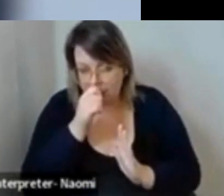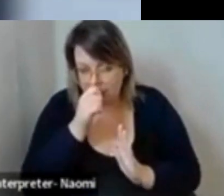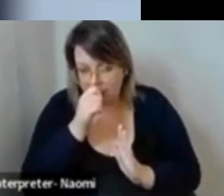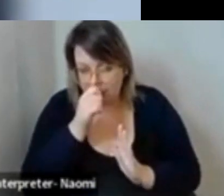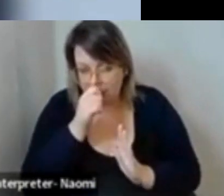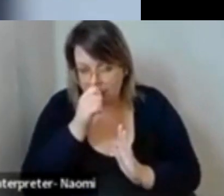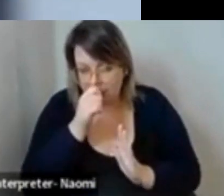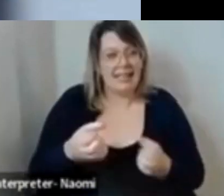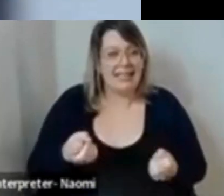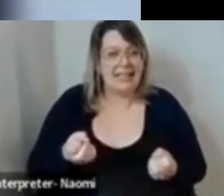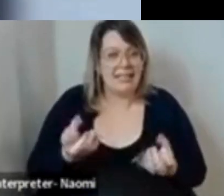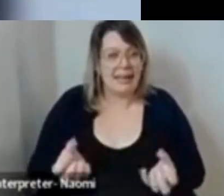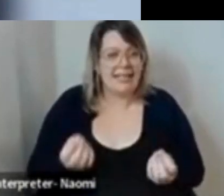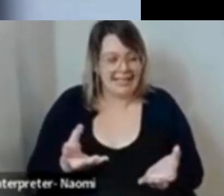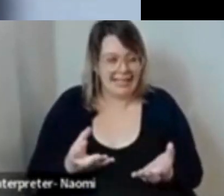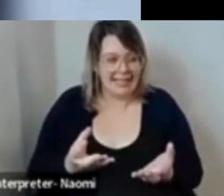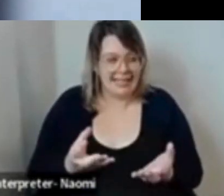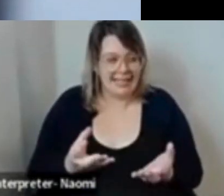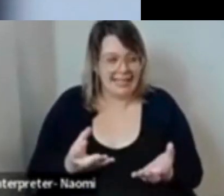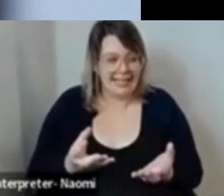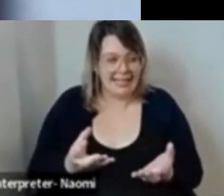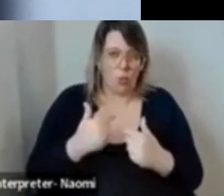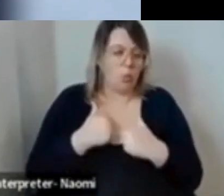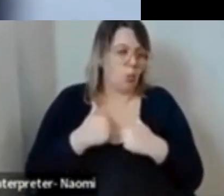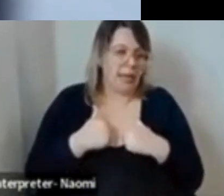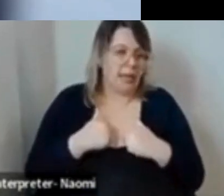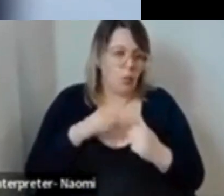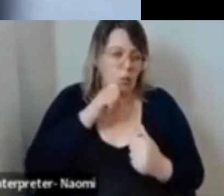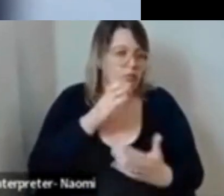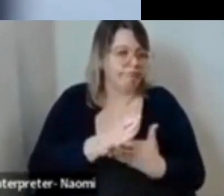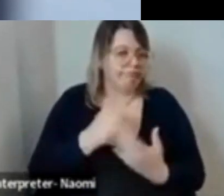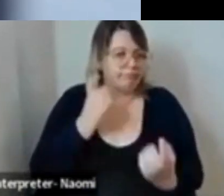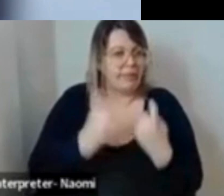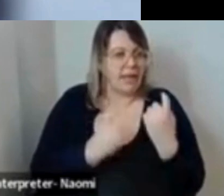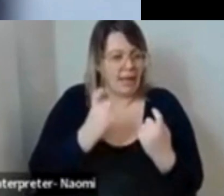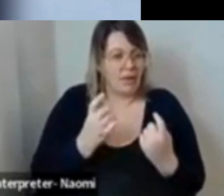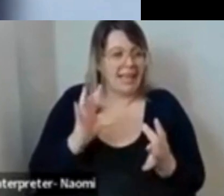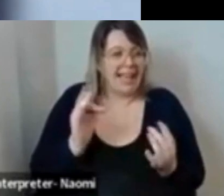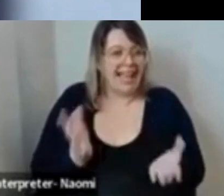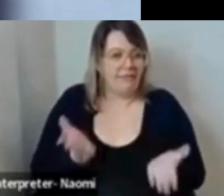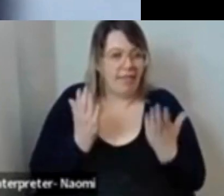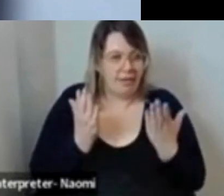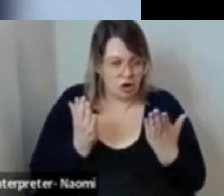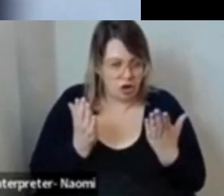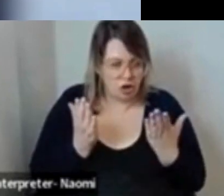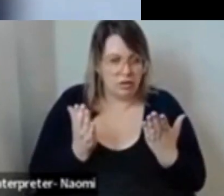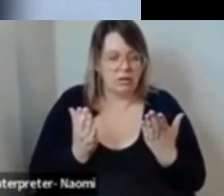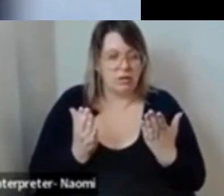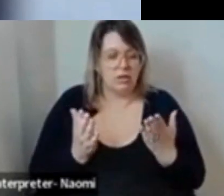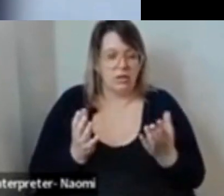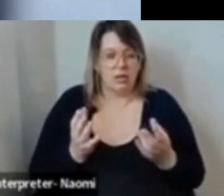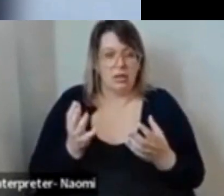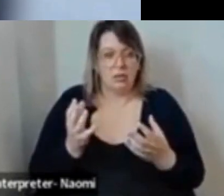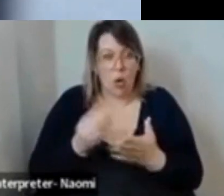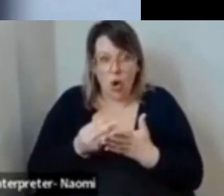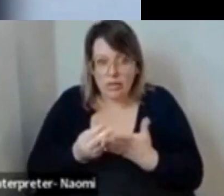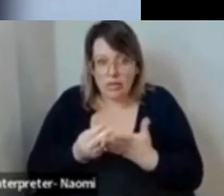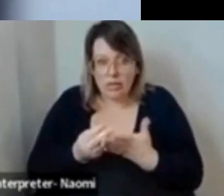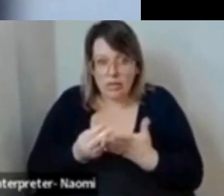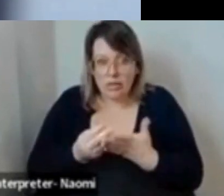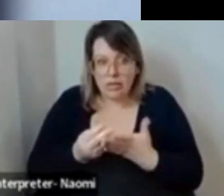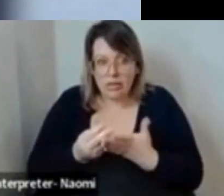review, we would, as a matter of course, consider inflationary pressures on all of our